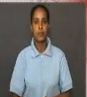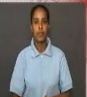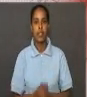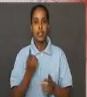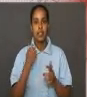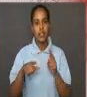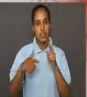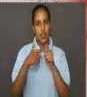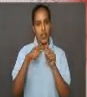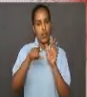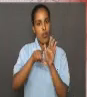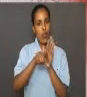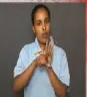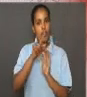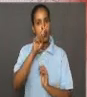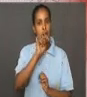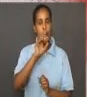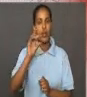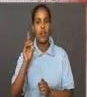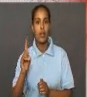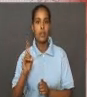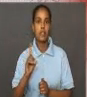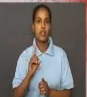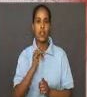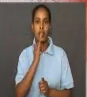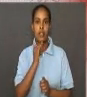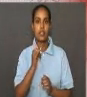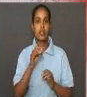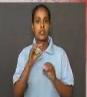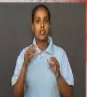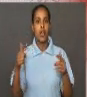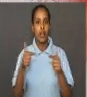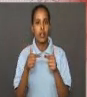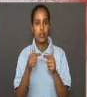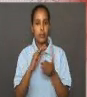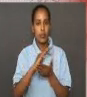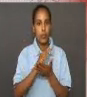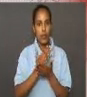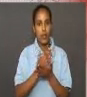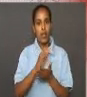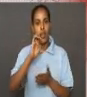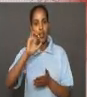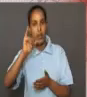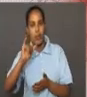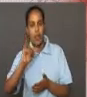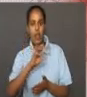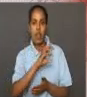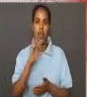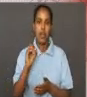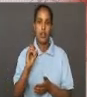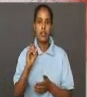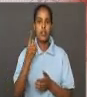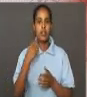The second law of thermodynamics is the connection between entropy and